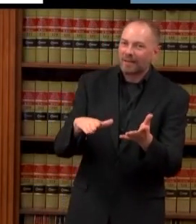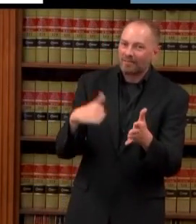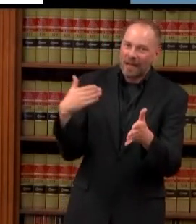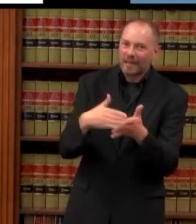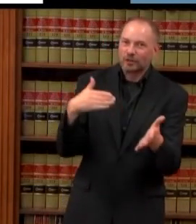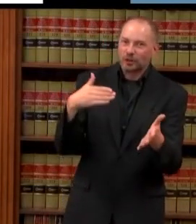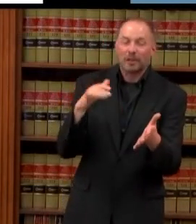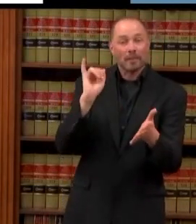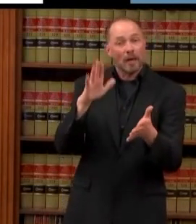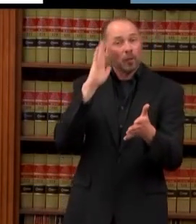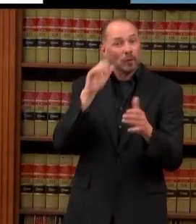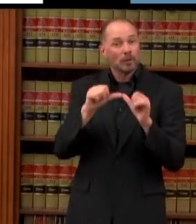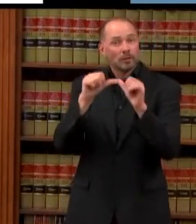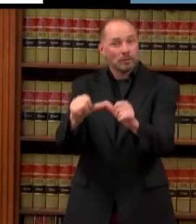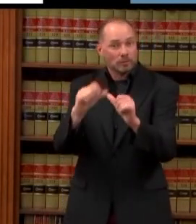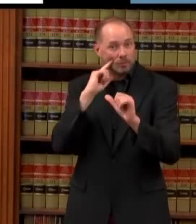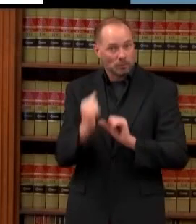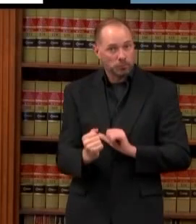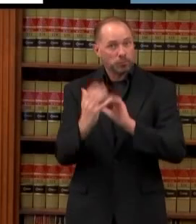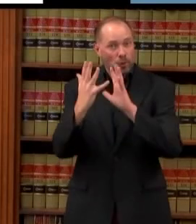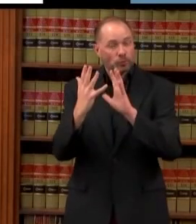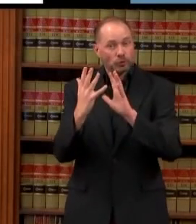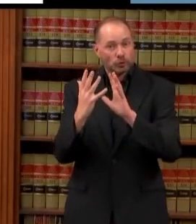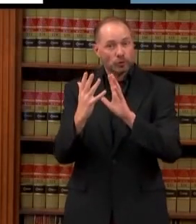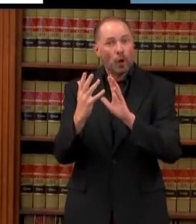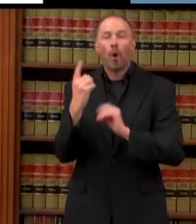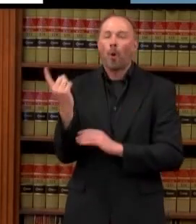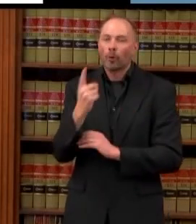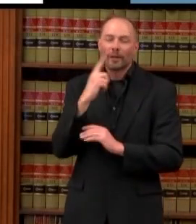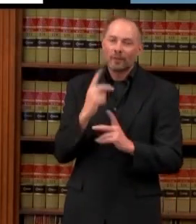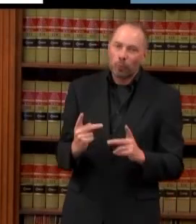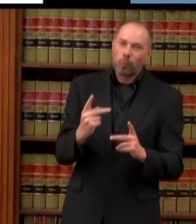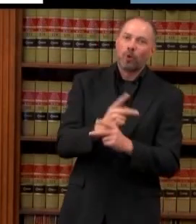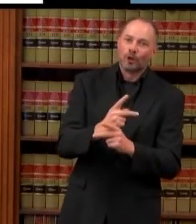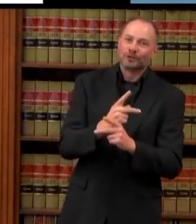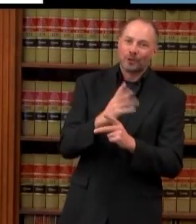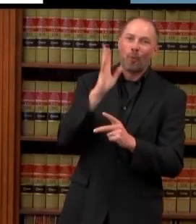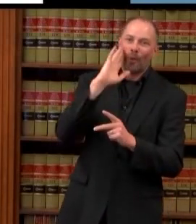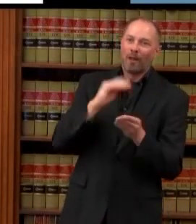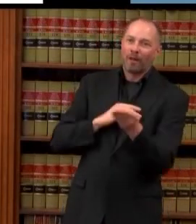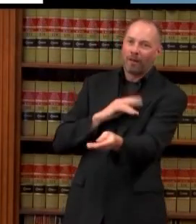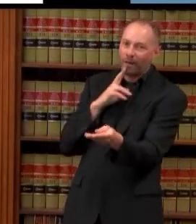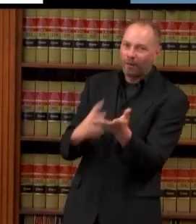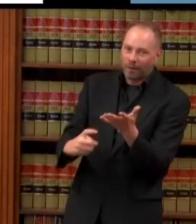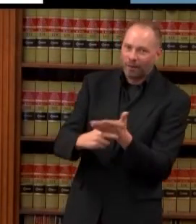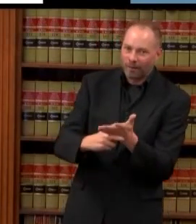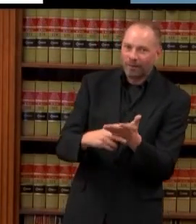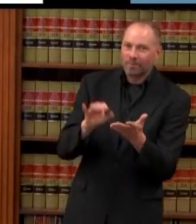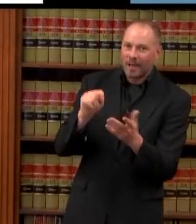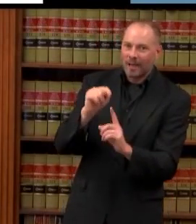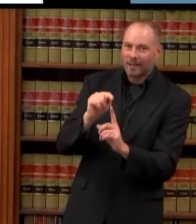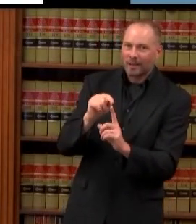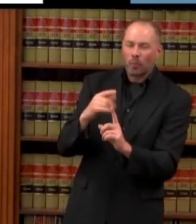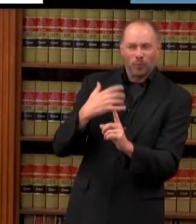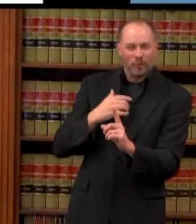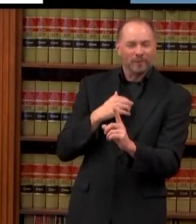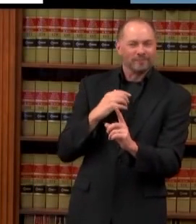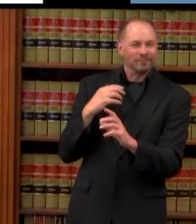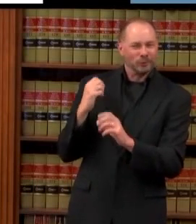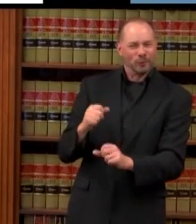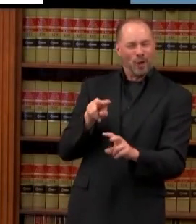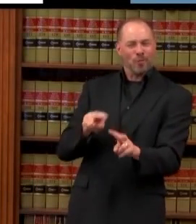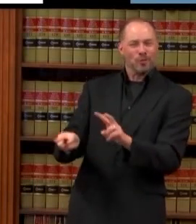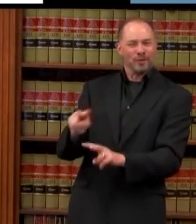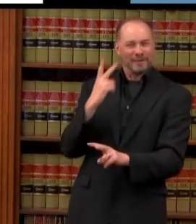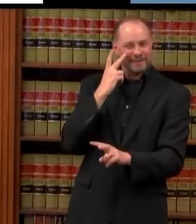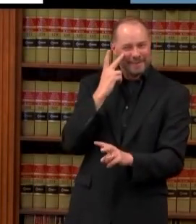continued approach moving throughout this. Just those egregious situations, we're going to take a strong look at and do what we need to do to